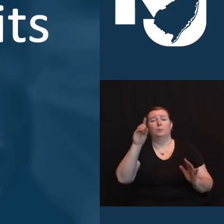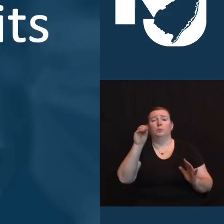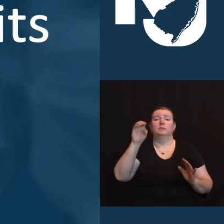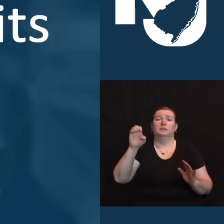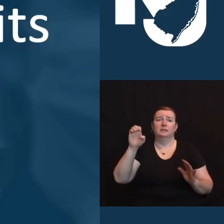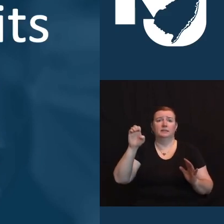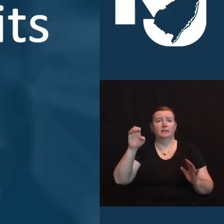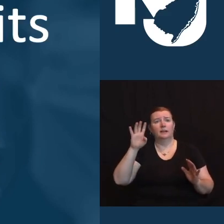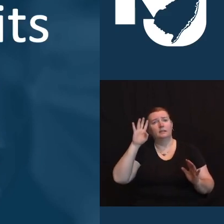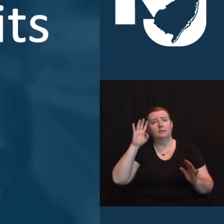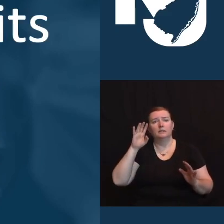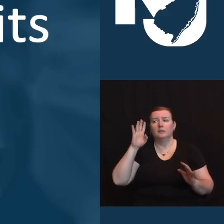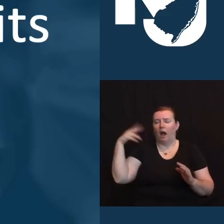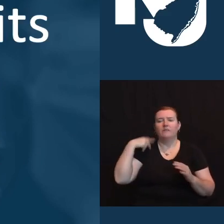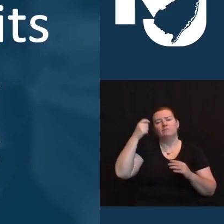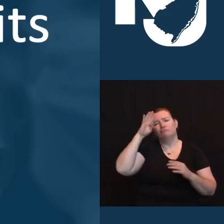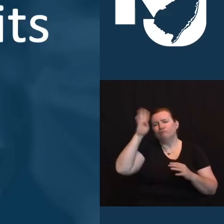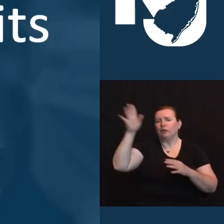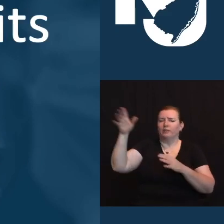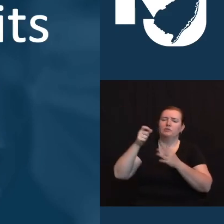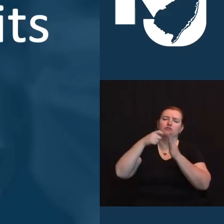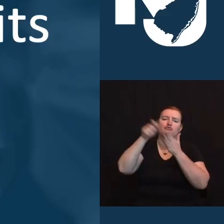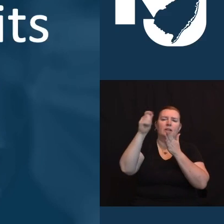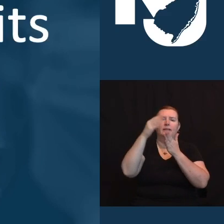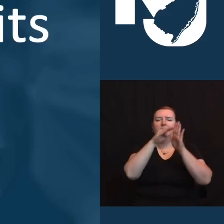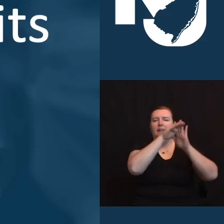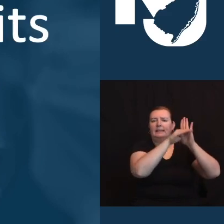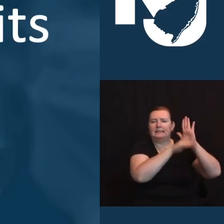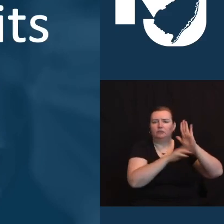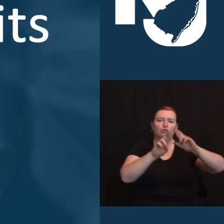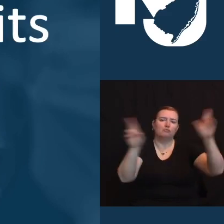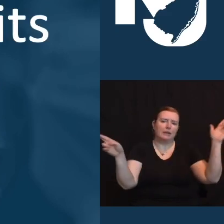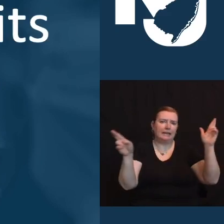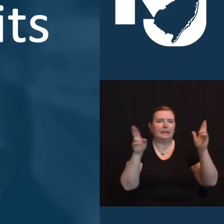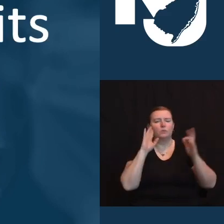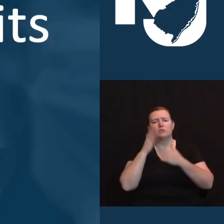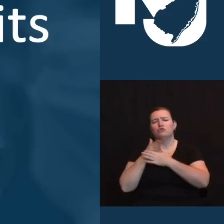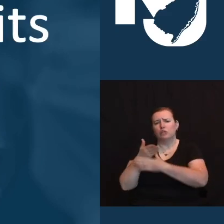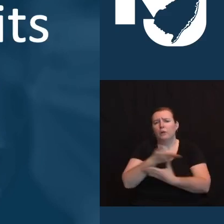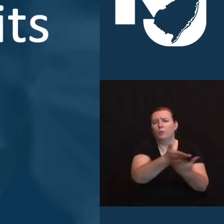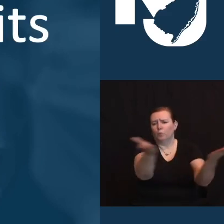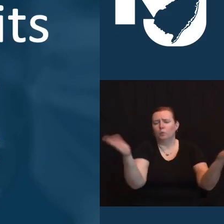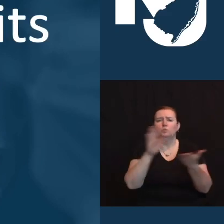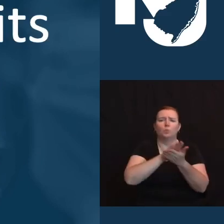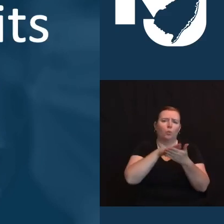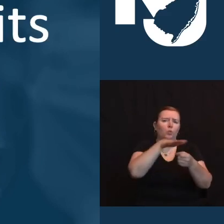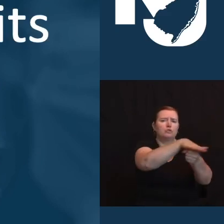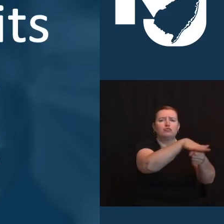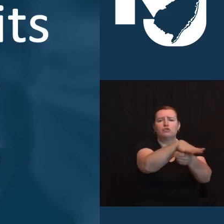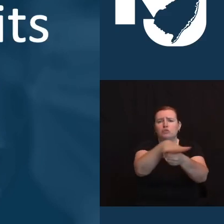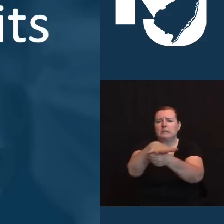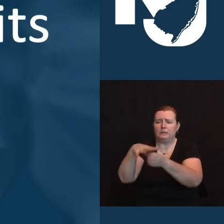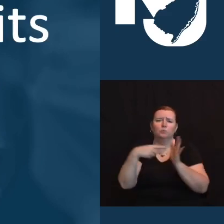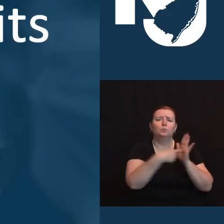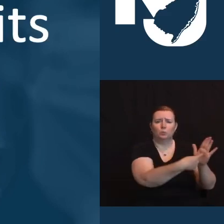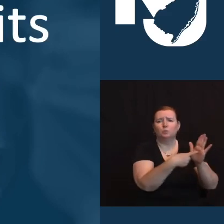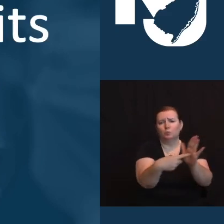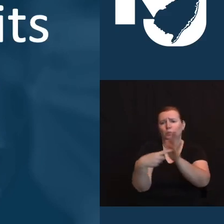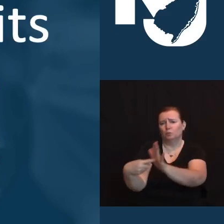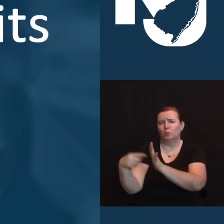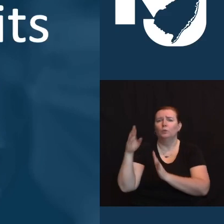county offices of education will use to ensure that district plans meet our guidelines. And the Department of Education is